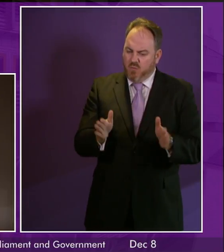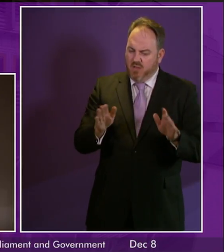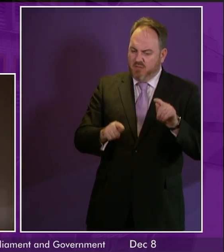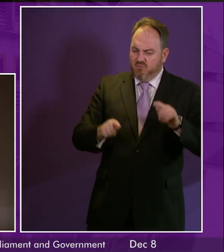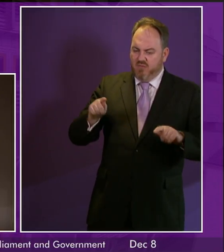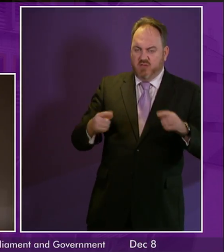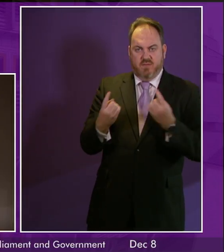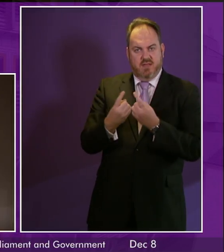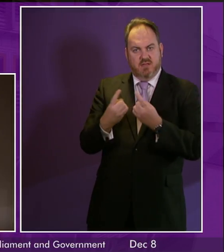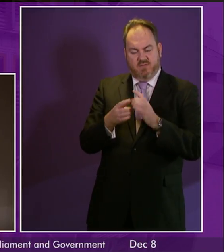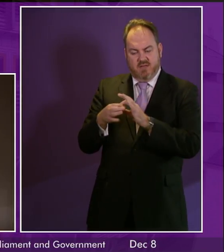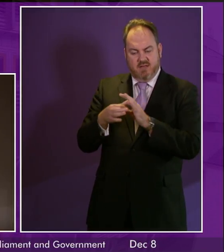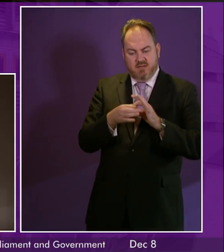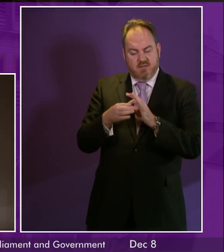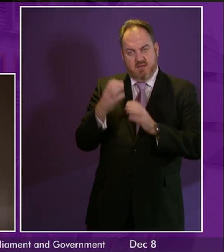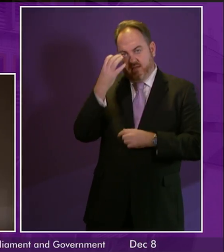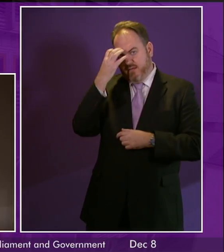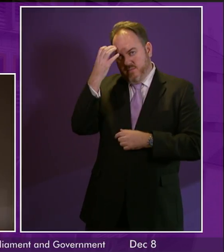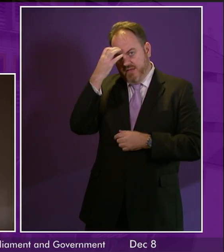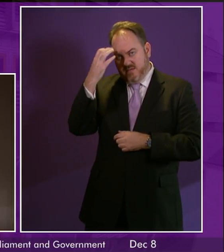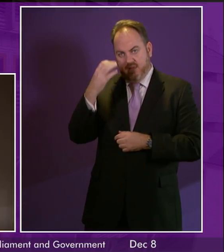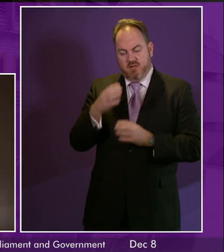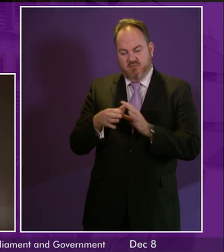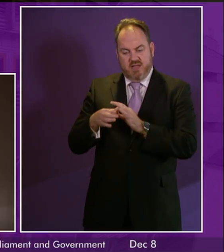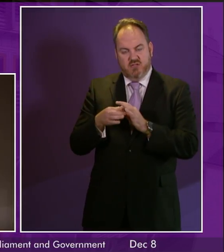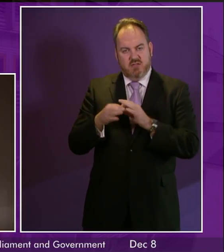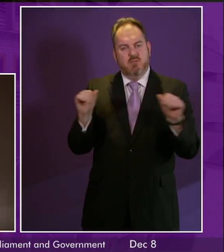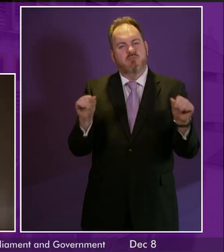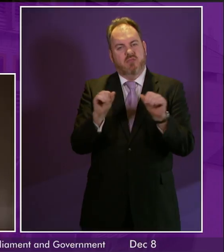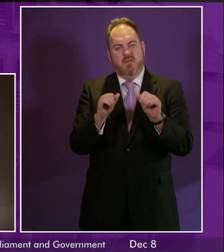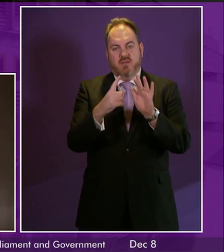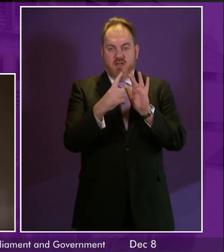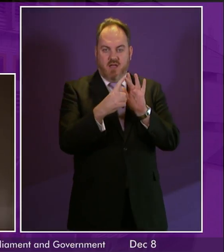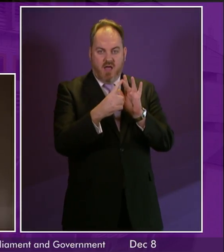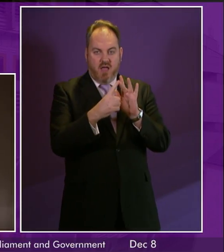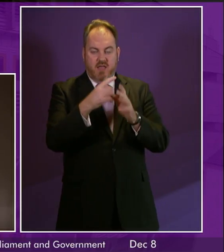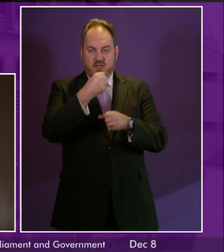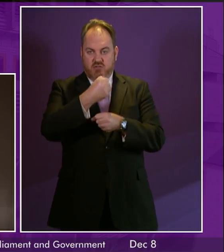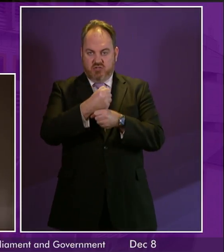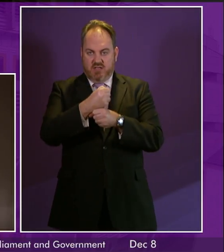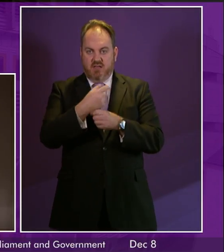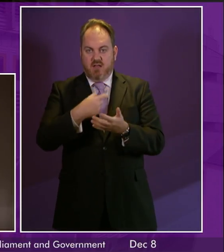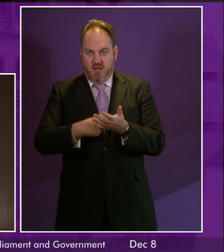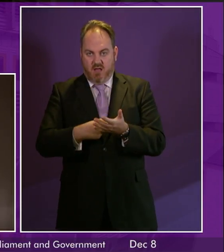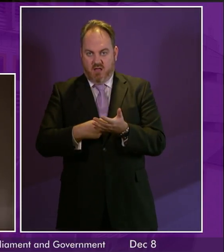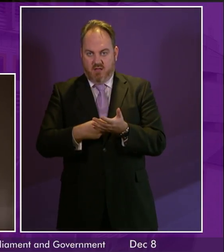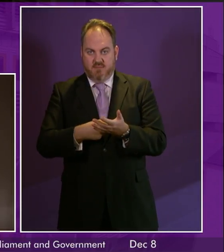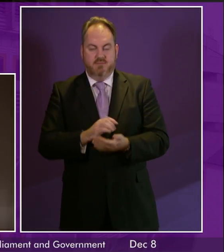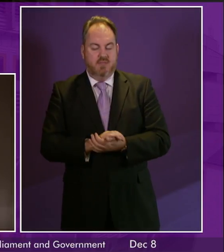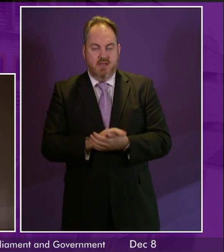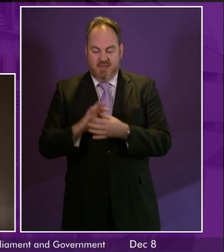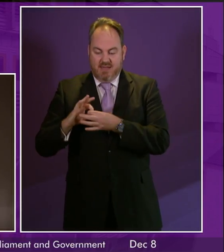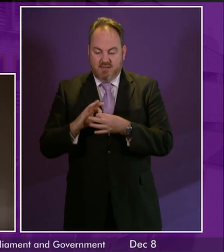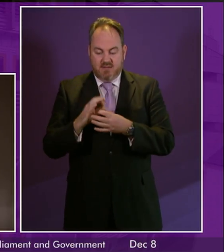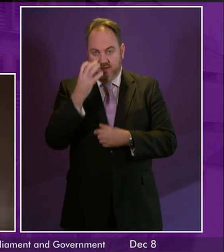the issue of intergovernmental relations, which I'll call IGR from now on in, drawing upon the comments the Smith Commission made in regards to